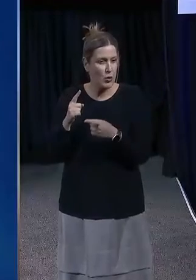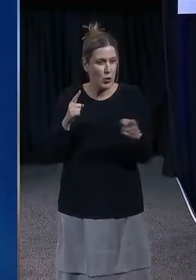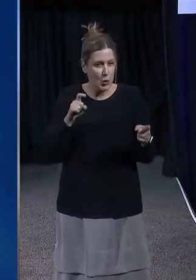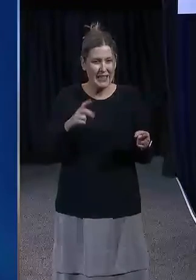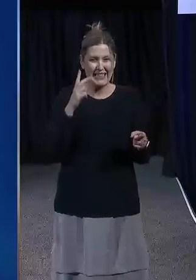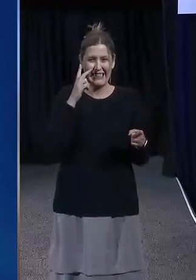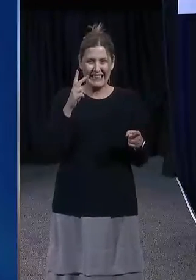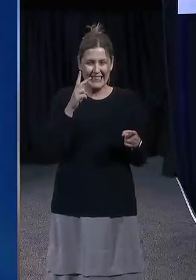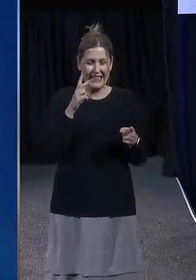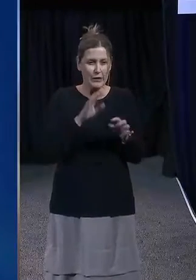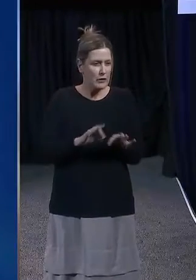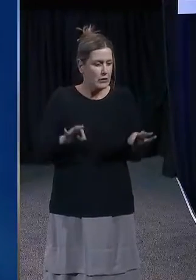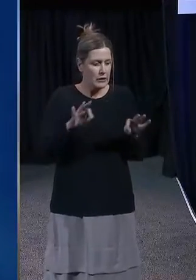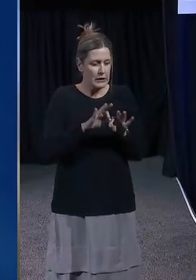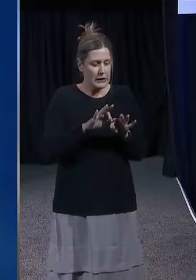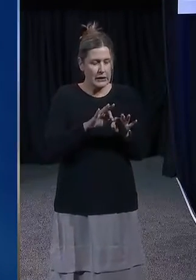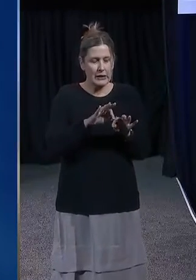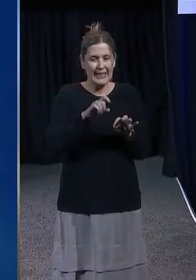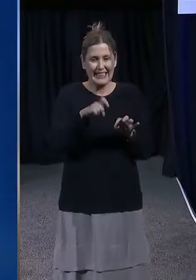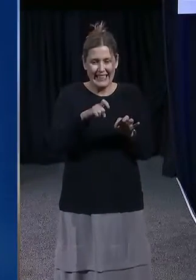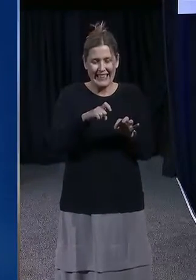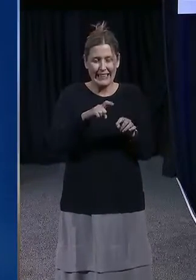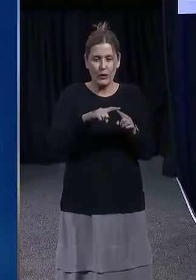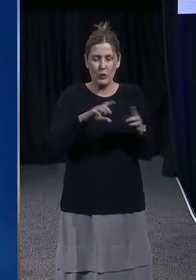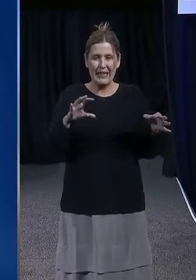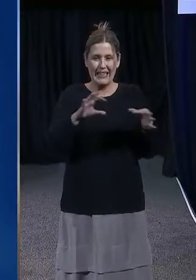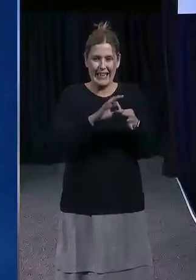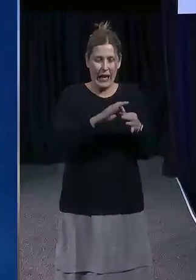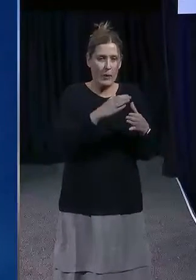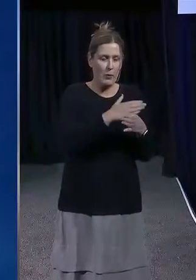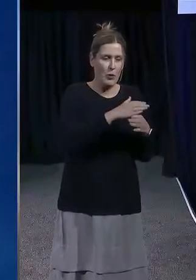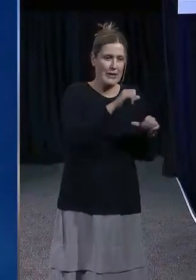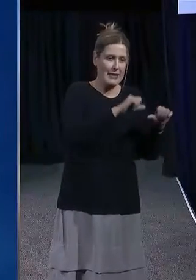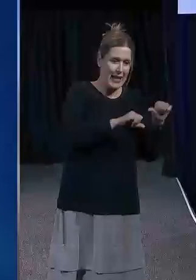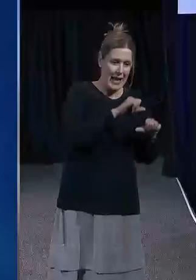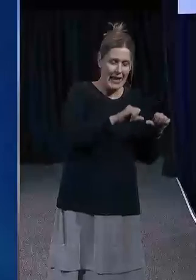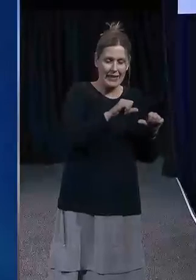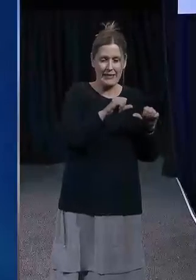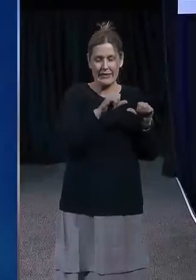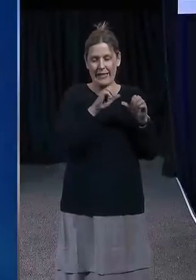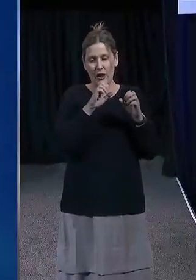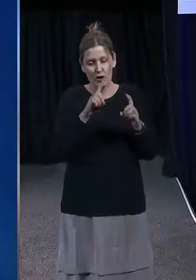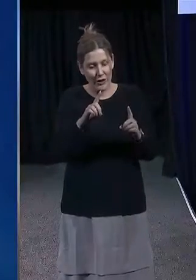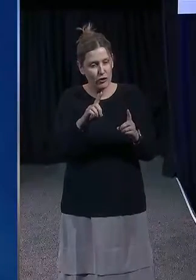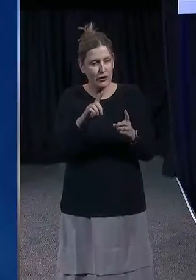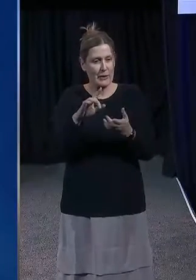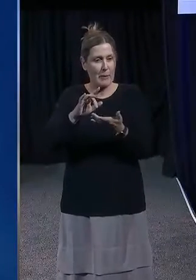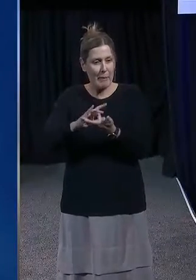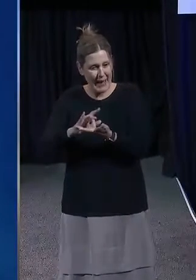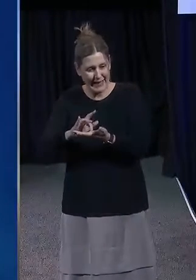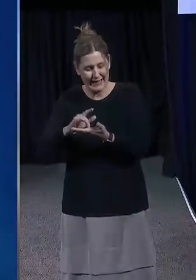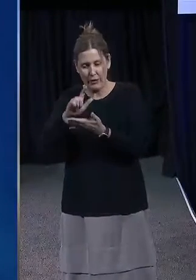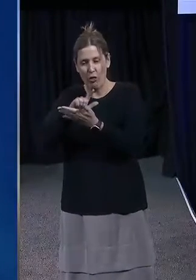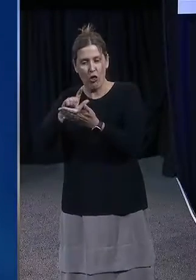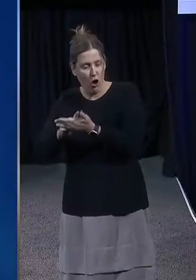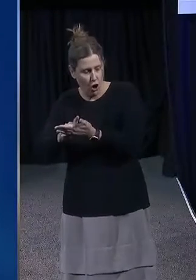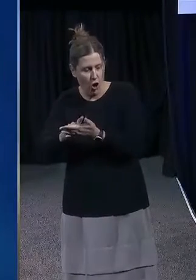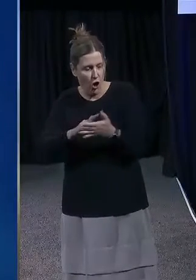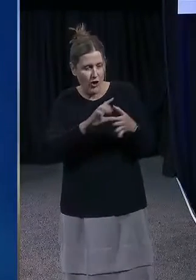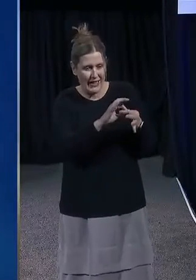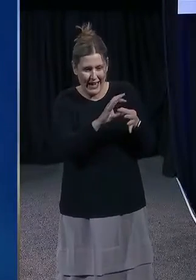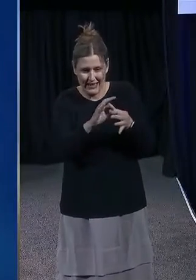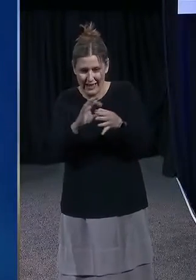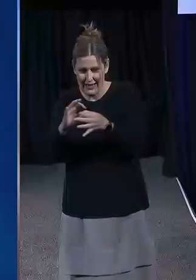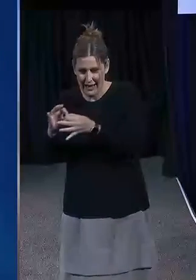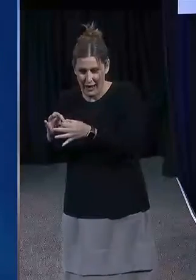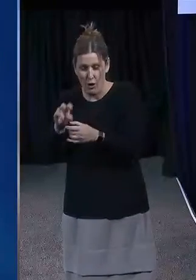between science, medicine, education, and the law, to look at the fact that